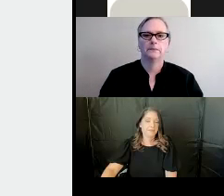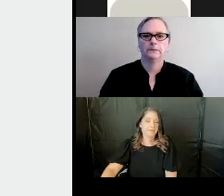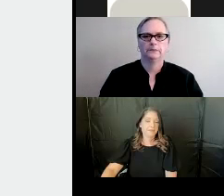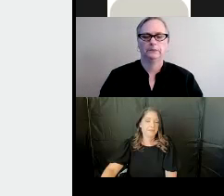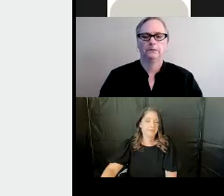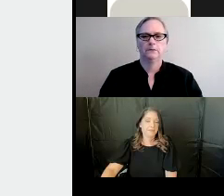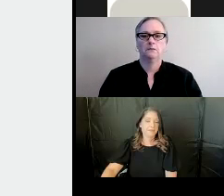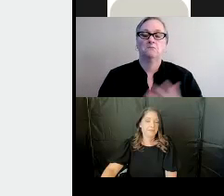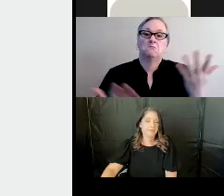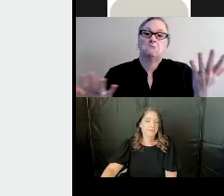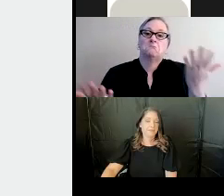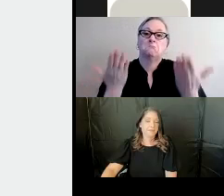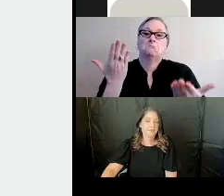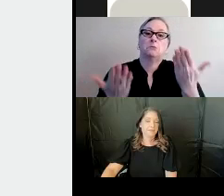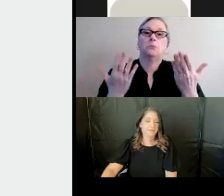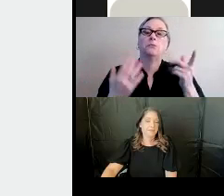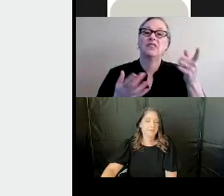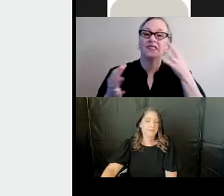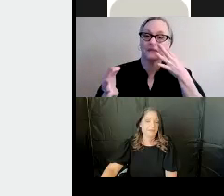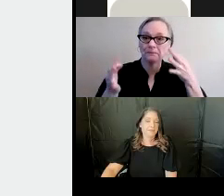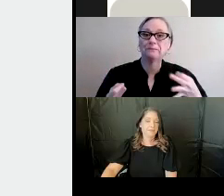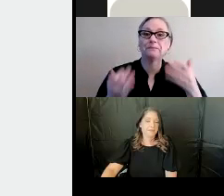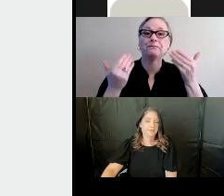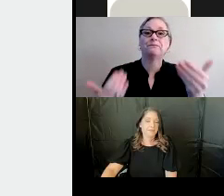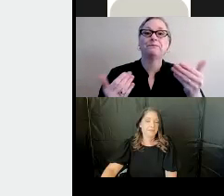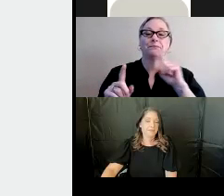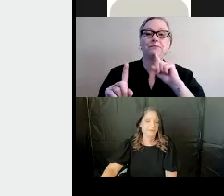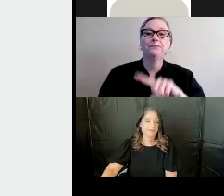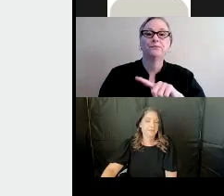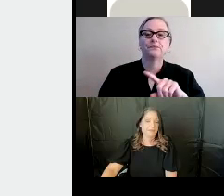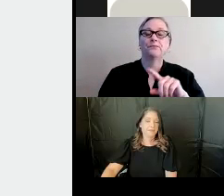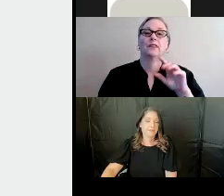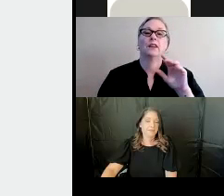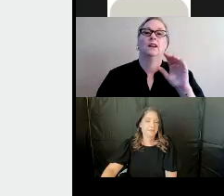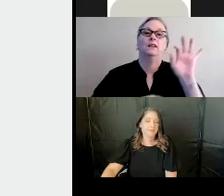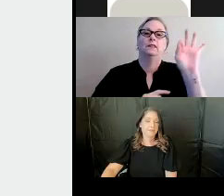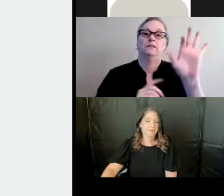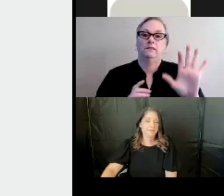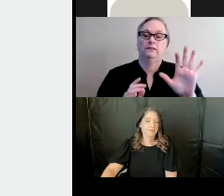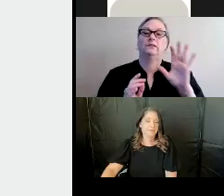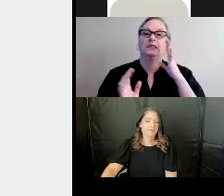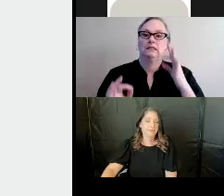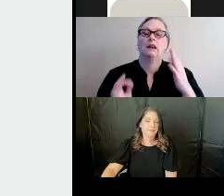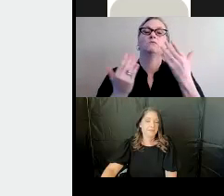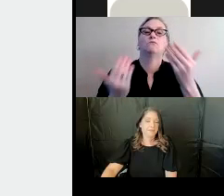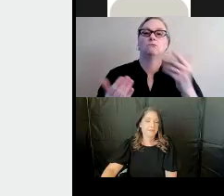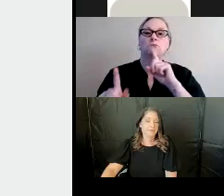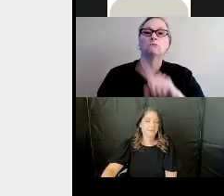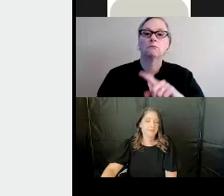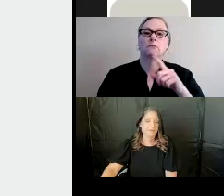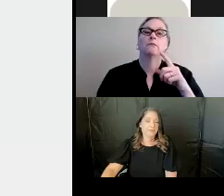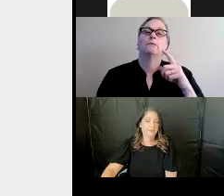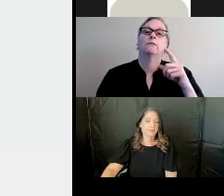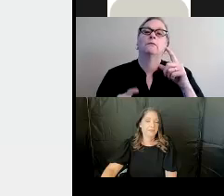But let's say he decides to report what Kathy tells him as financial abuse because she doesn't want to